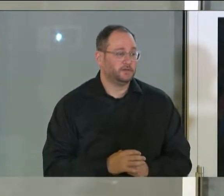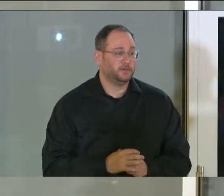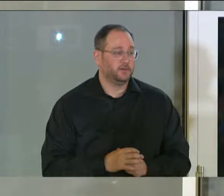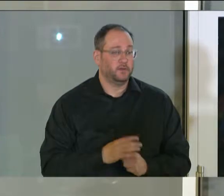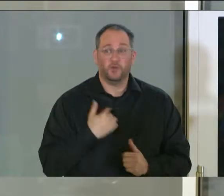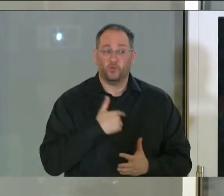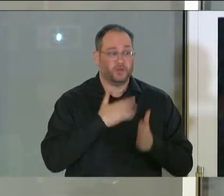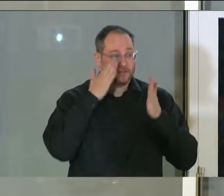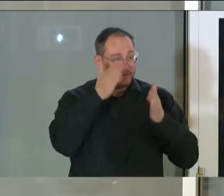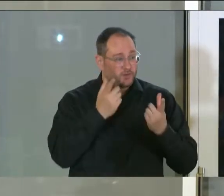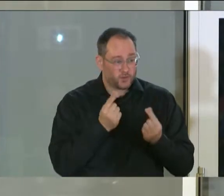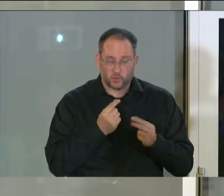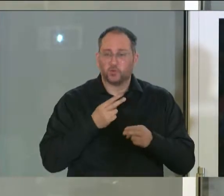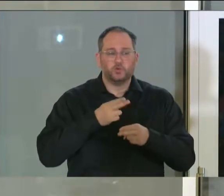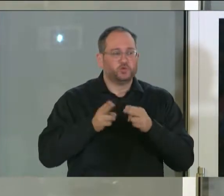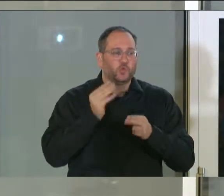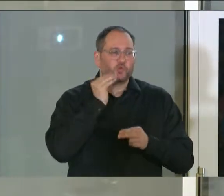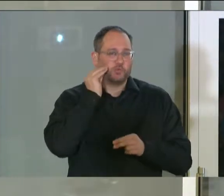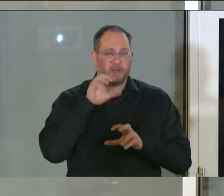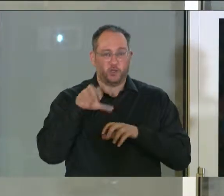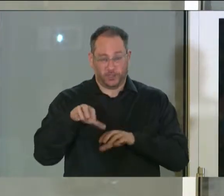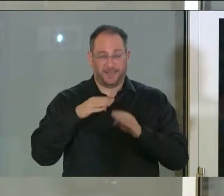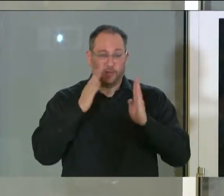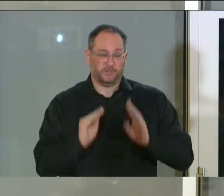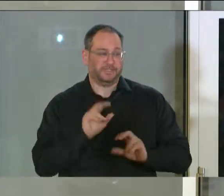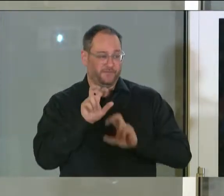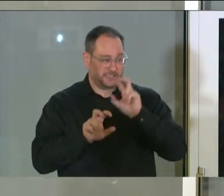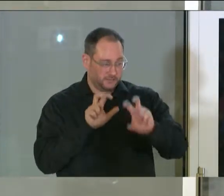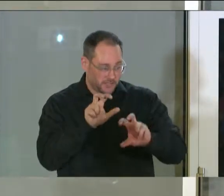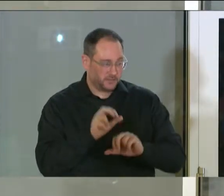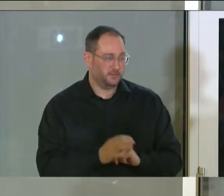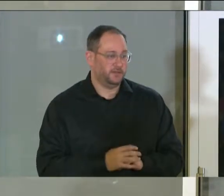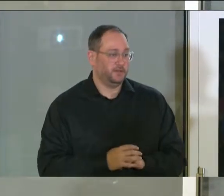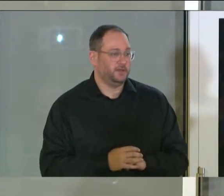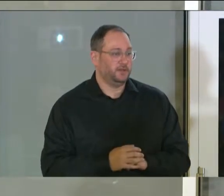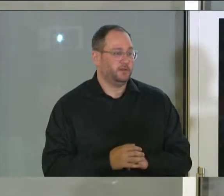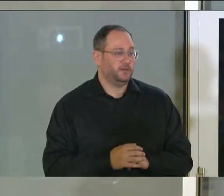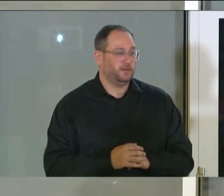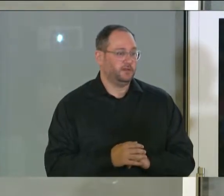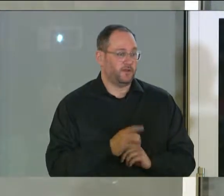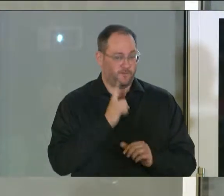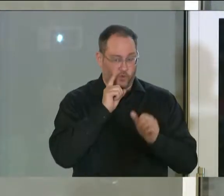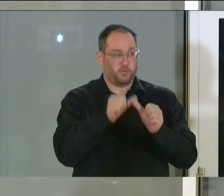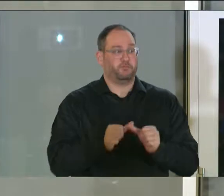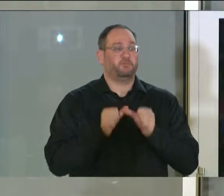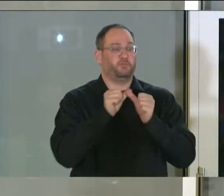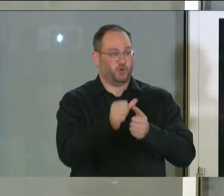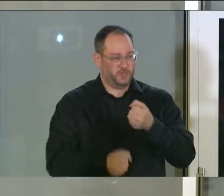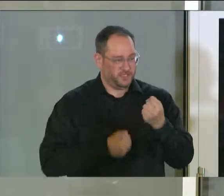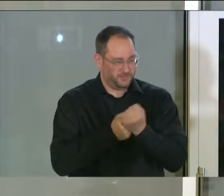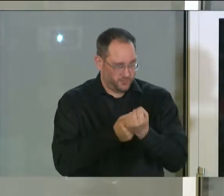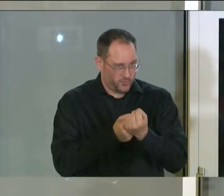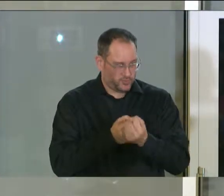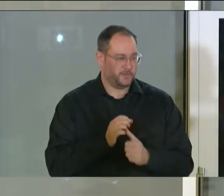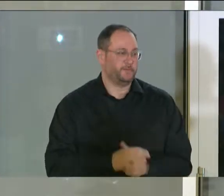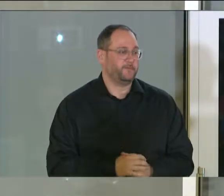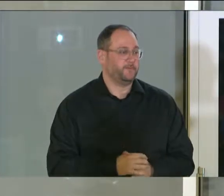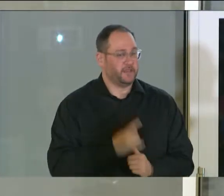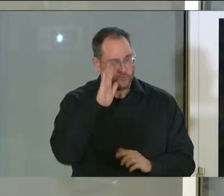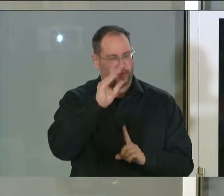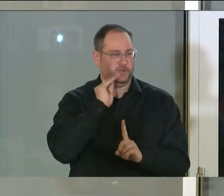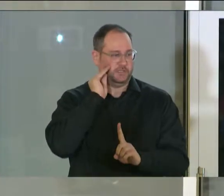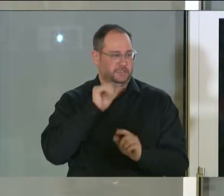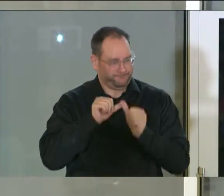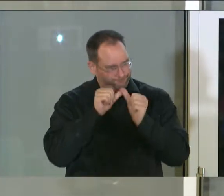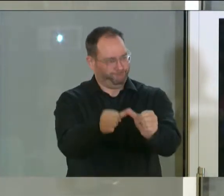permanent supportive housing, and we also run a low-barrier shelters for single men and